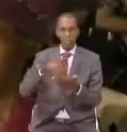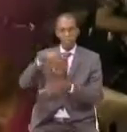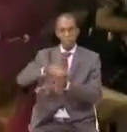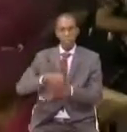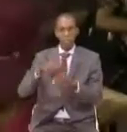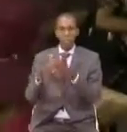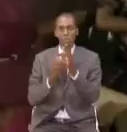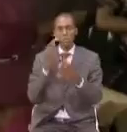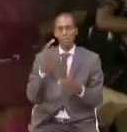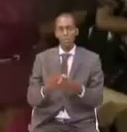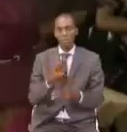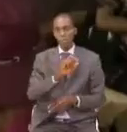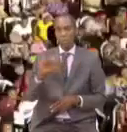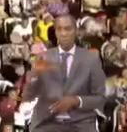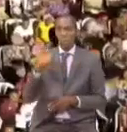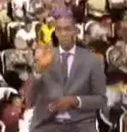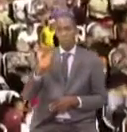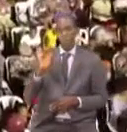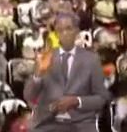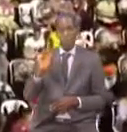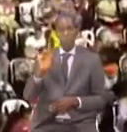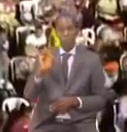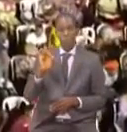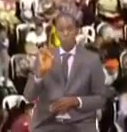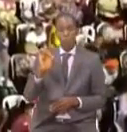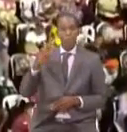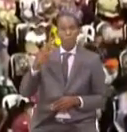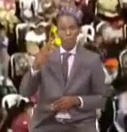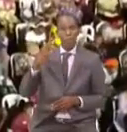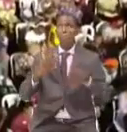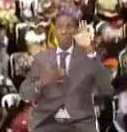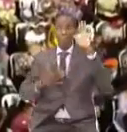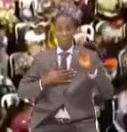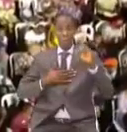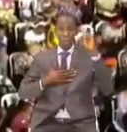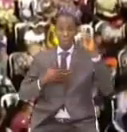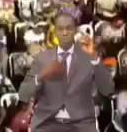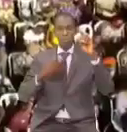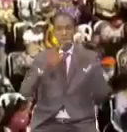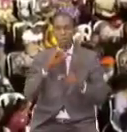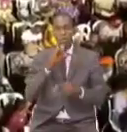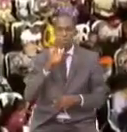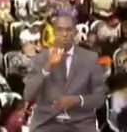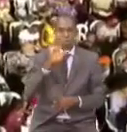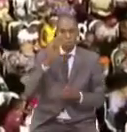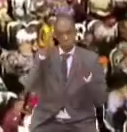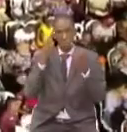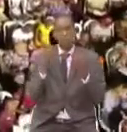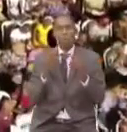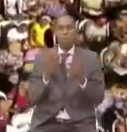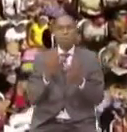Verse 8 says, for my thoughts are not your thoughts, neither are your ways my